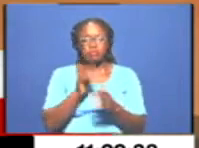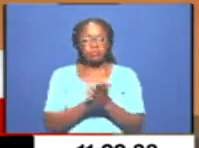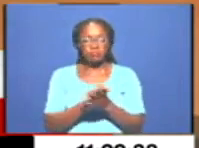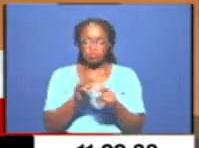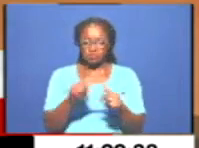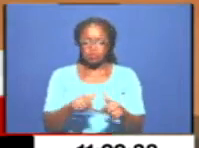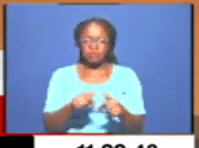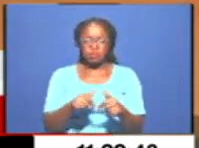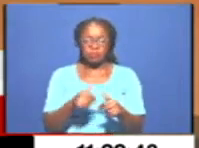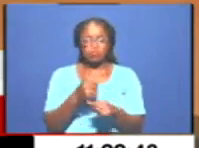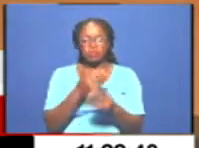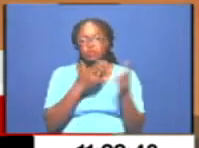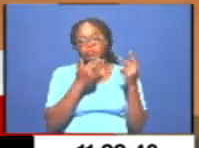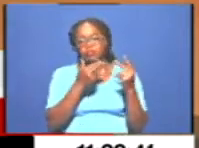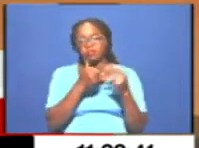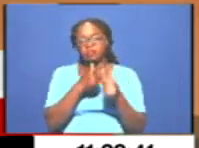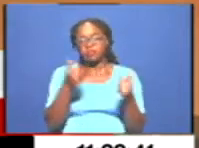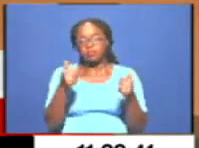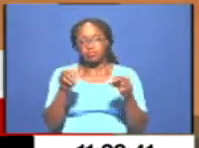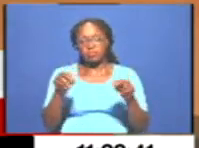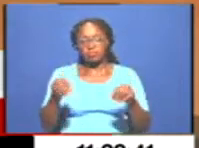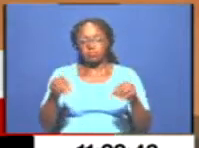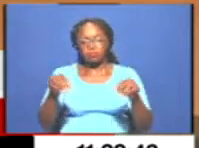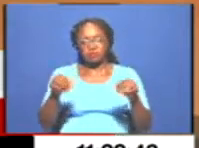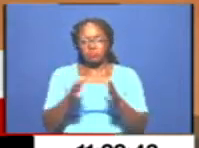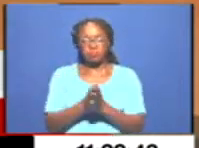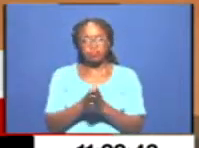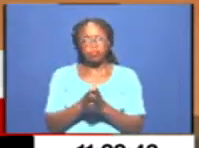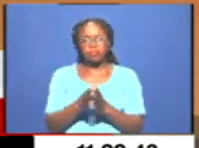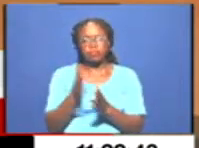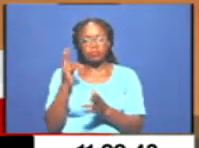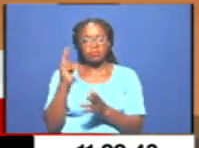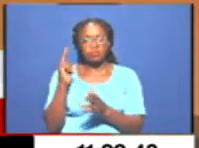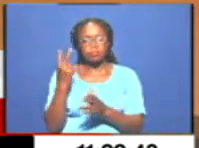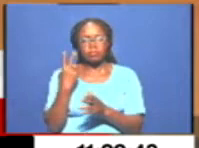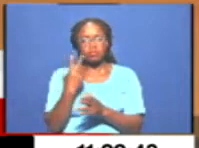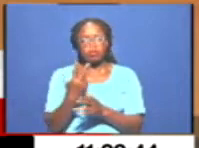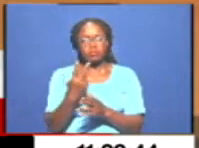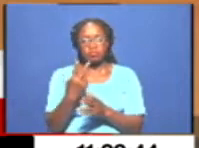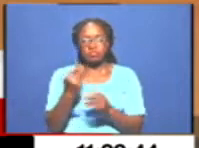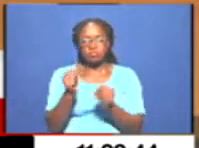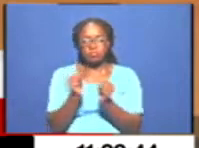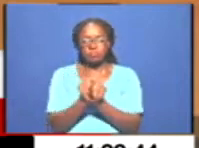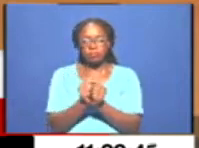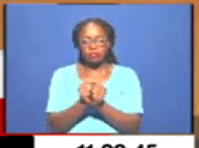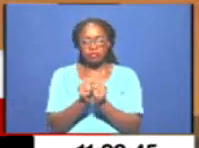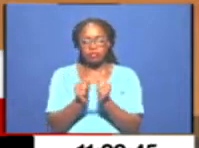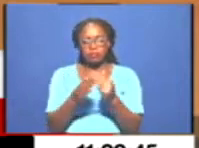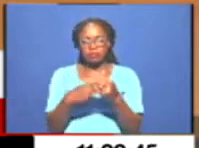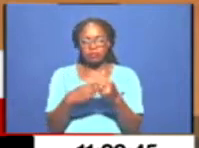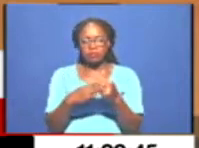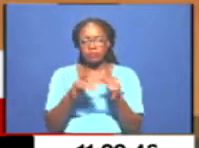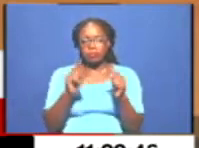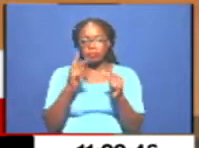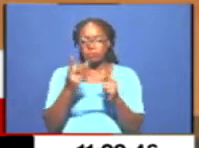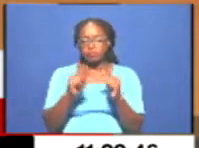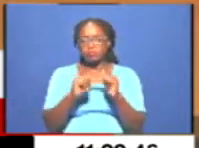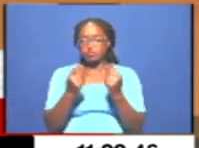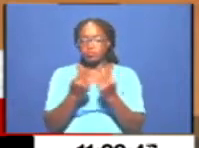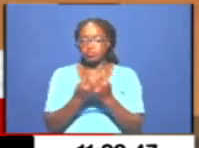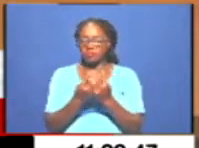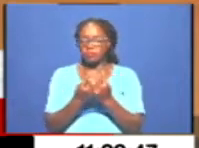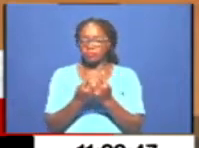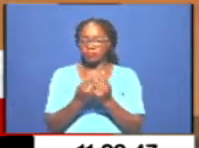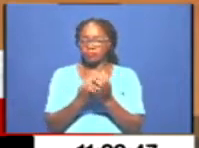and qualify. The second team, which will be going towards from the 19th, will be our two teams of Kenya hockey, both the women's